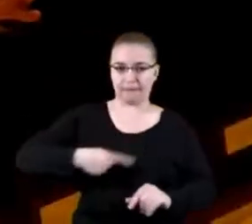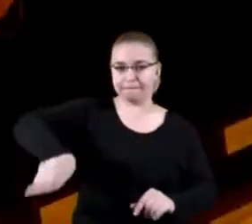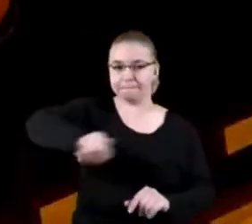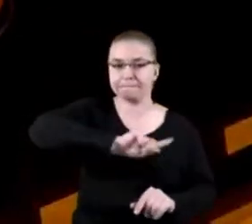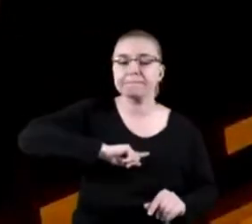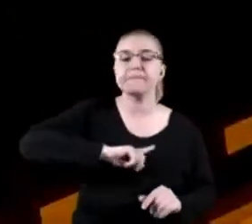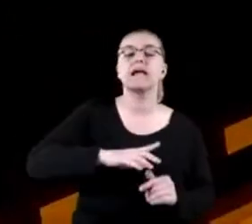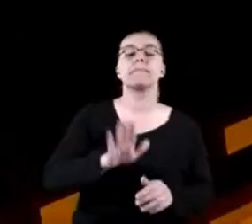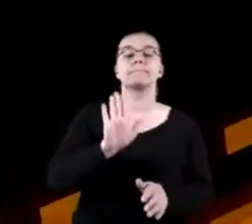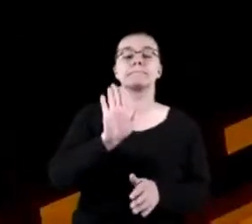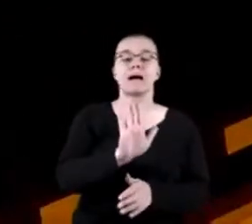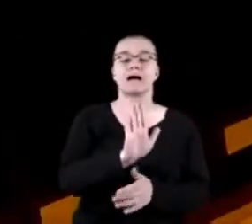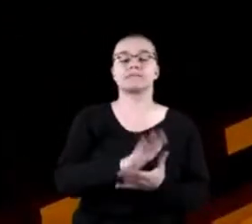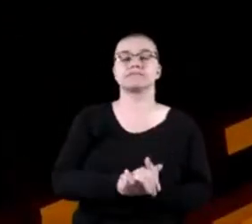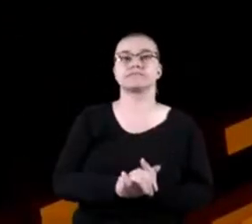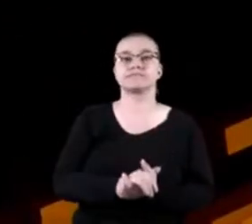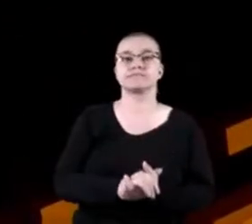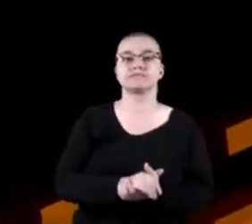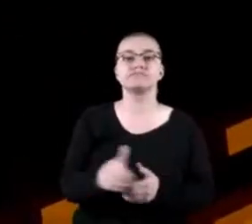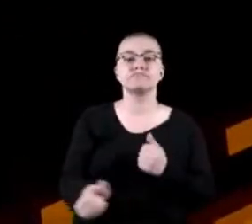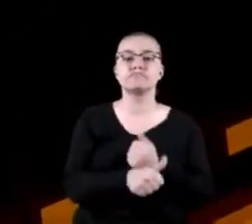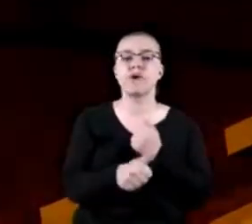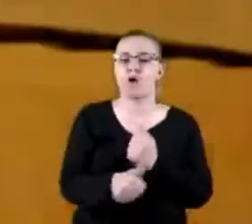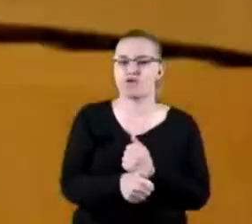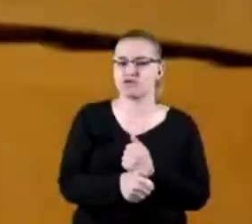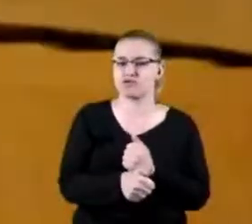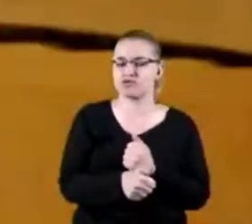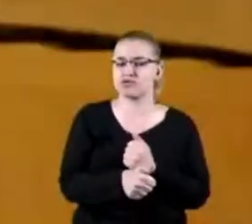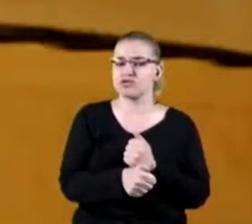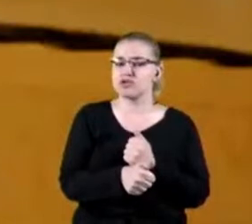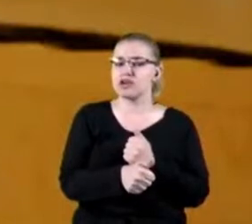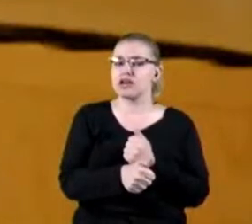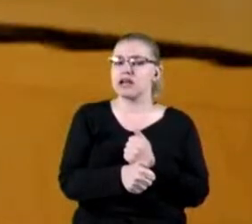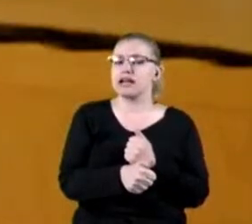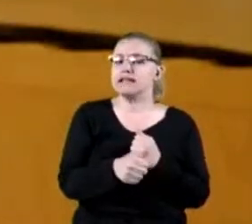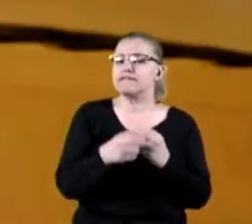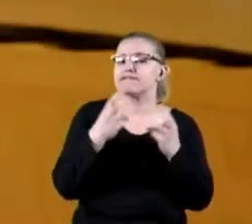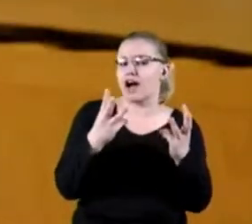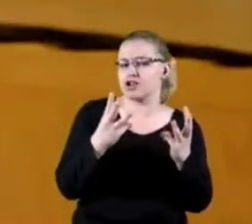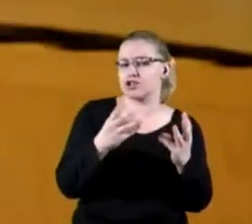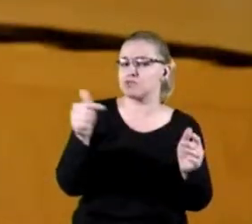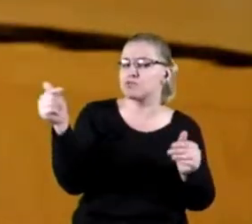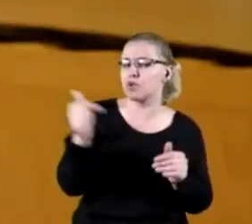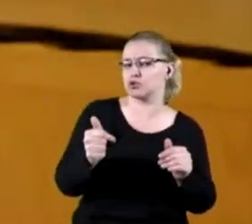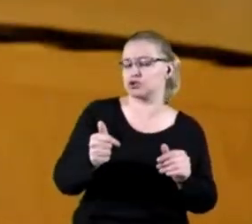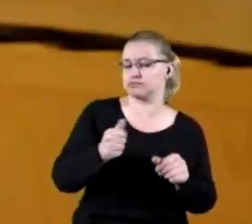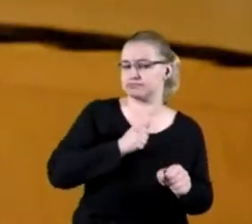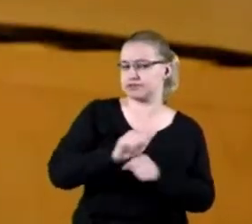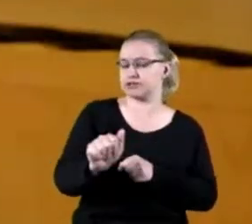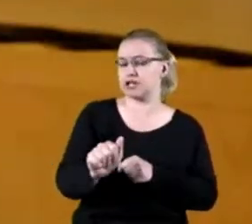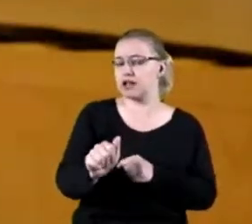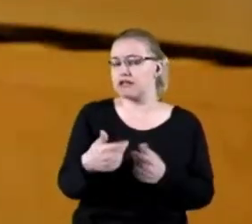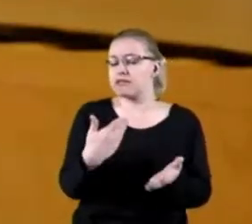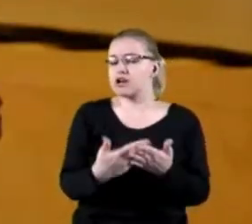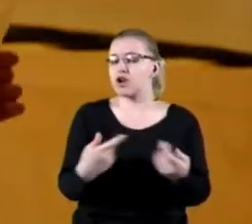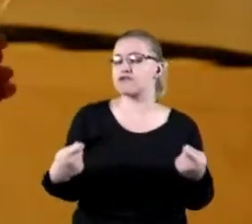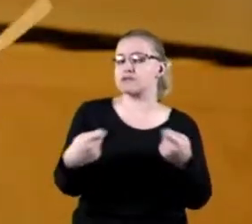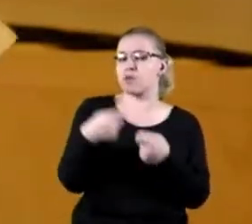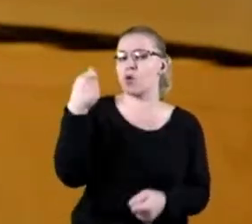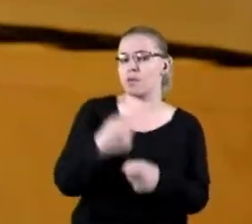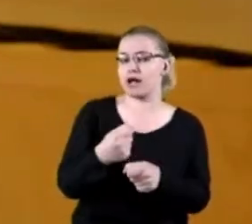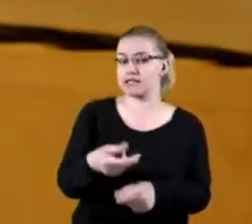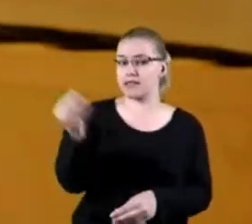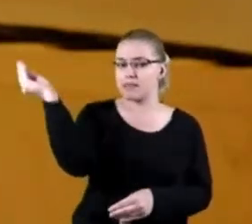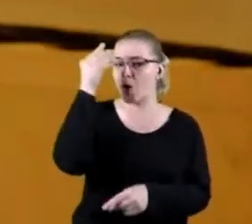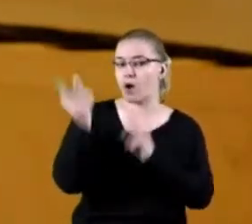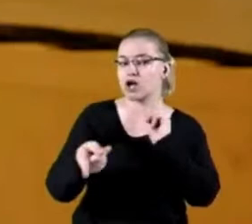very reason to exist. Because by working together, we learn faster, we